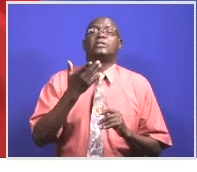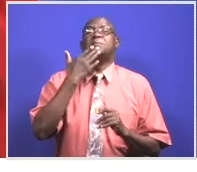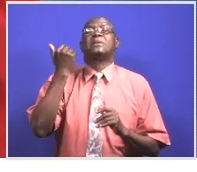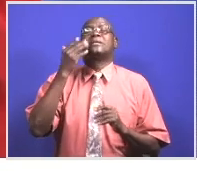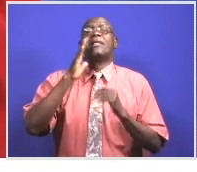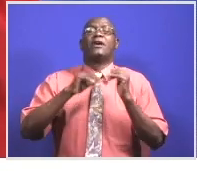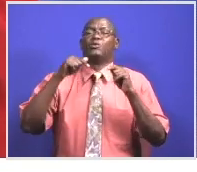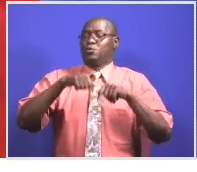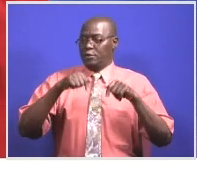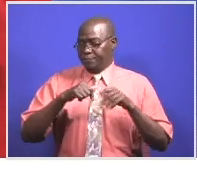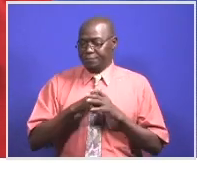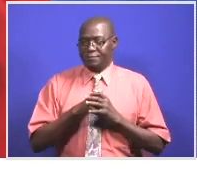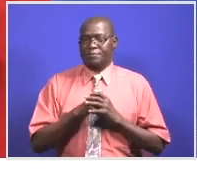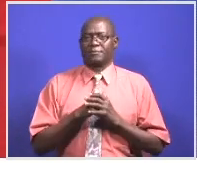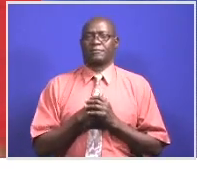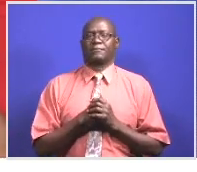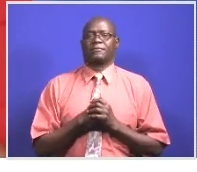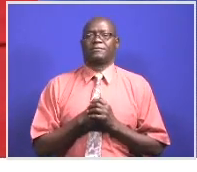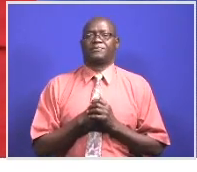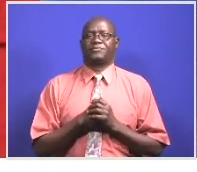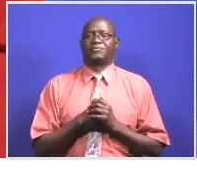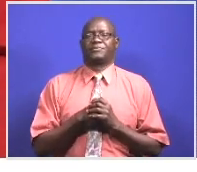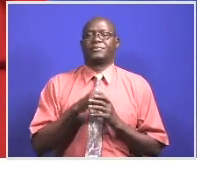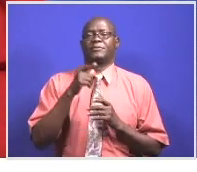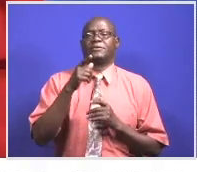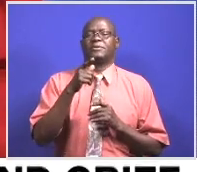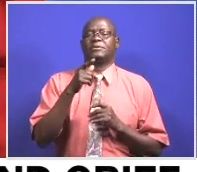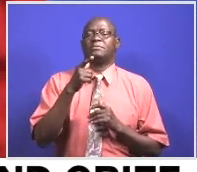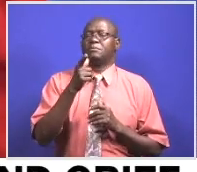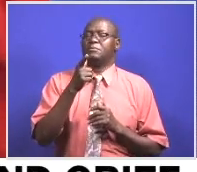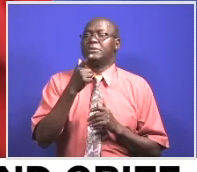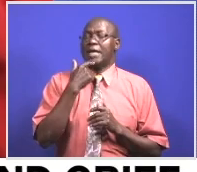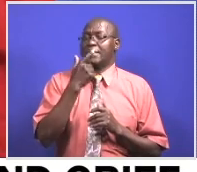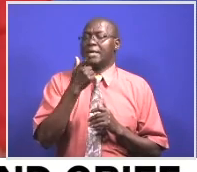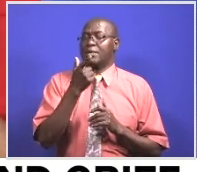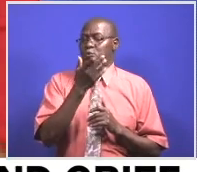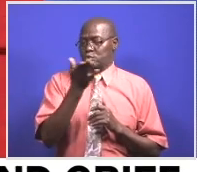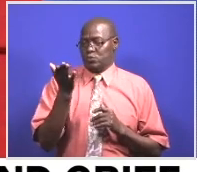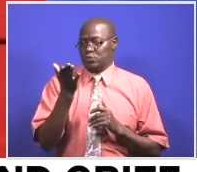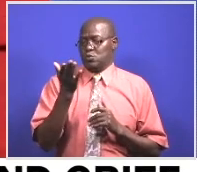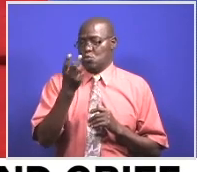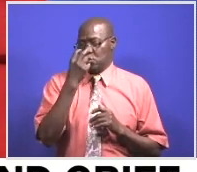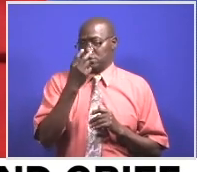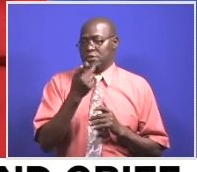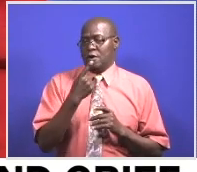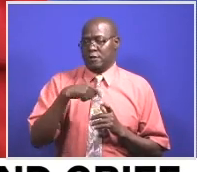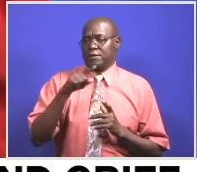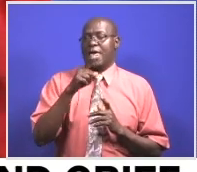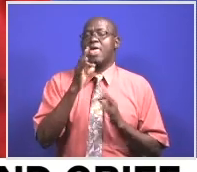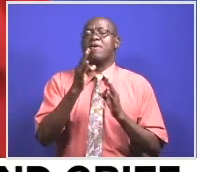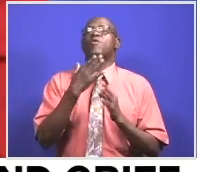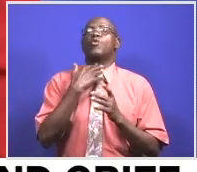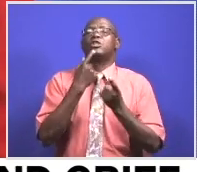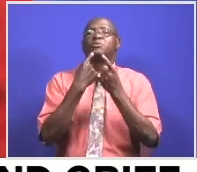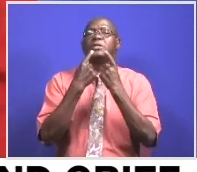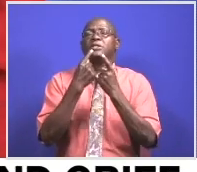Do not give up. And let me tell someone who is watching us, if you want to speak to someone